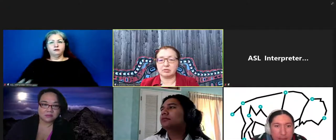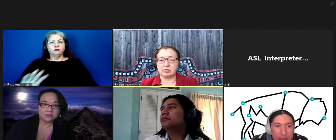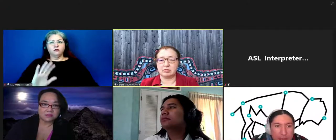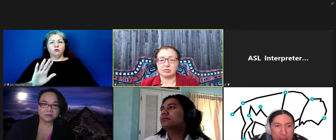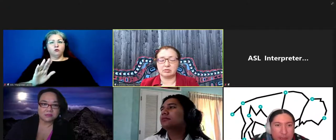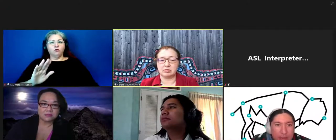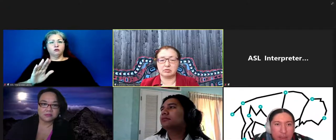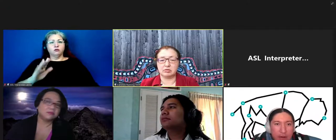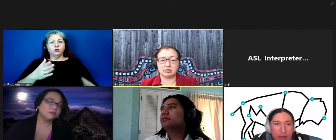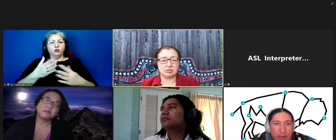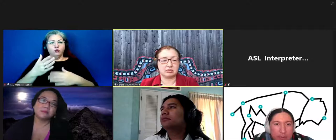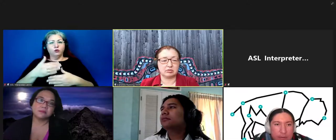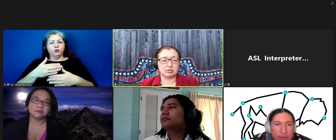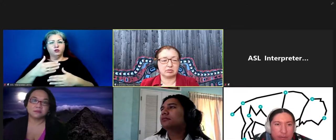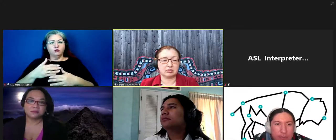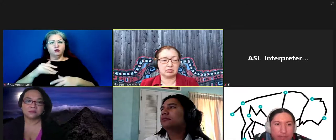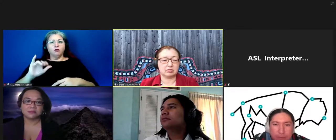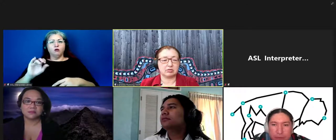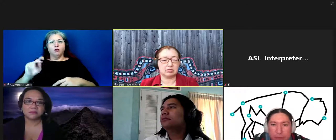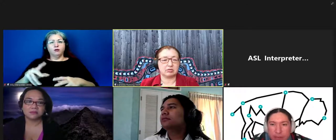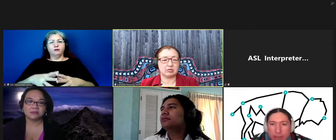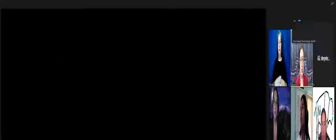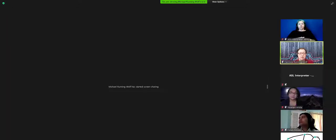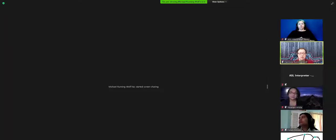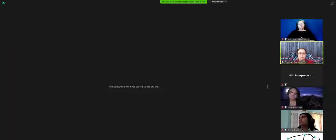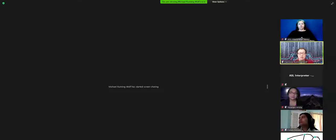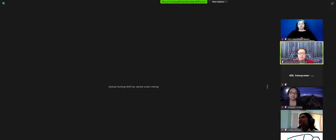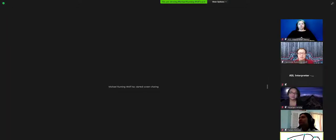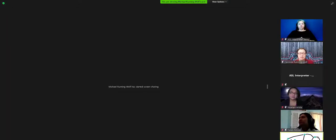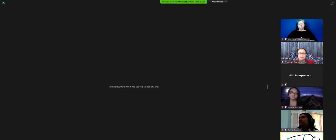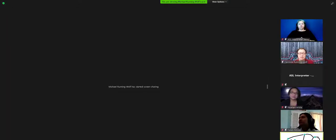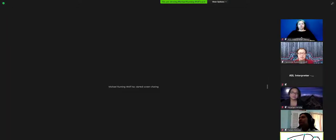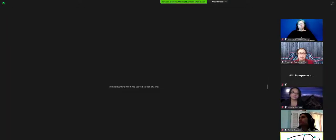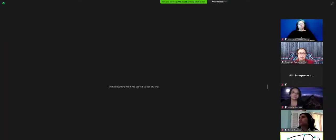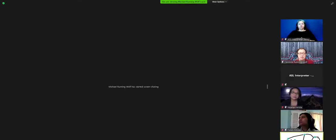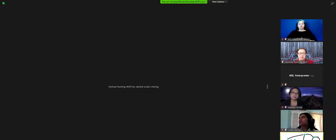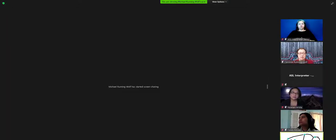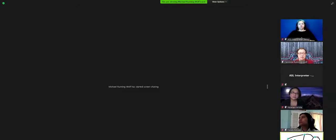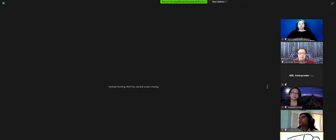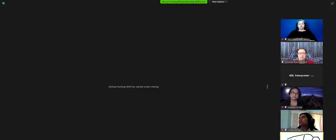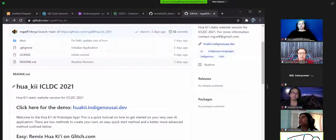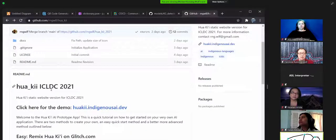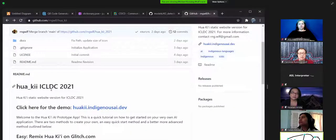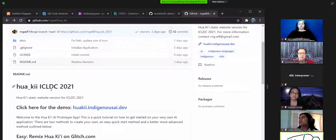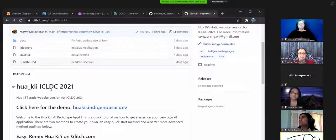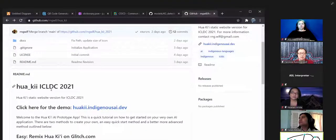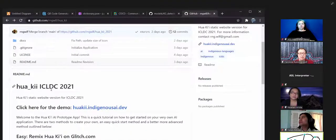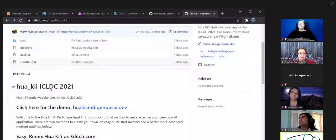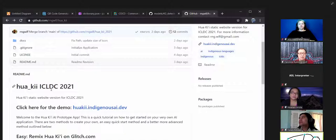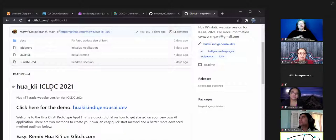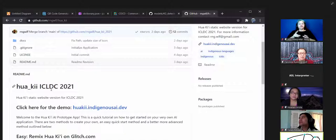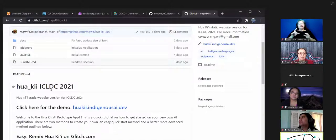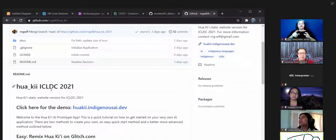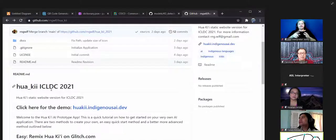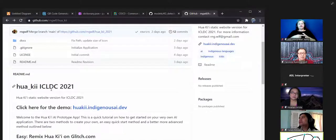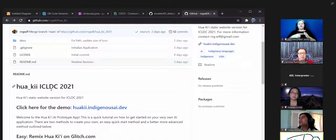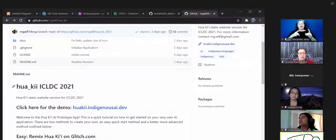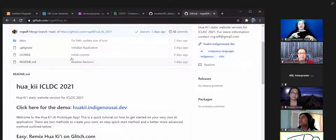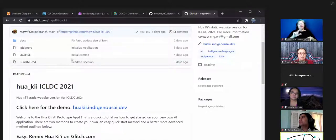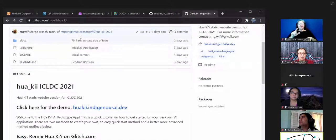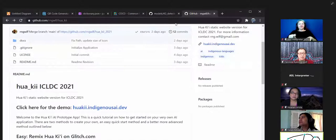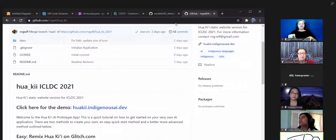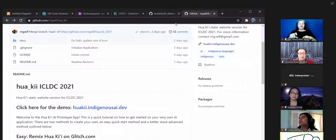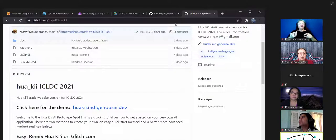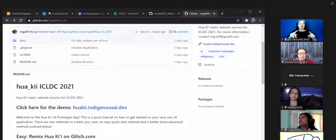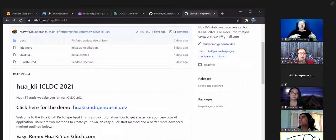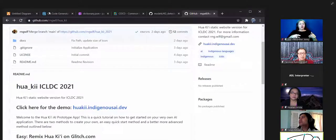going to the window okay this isn't showing yeah sometimes i hate zoom okay so here we